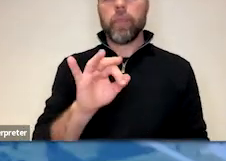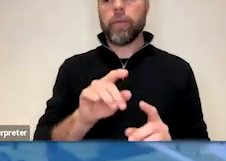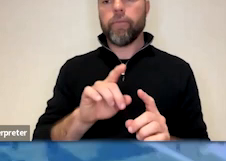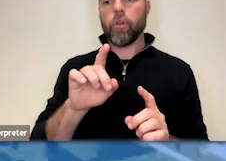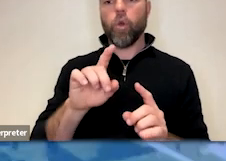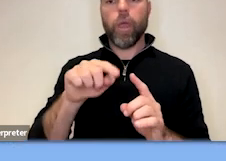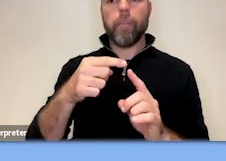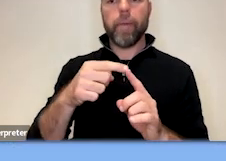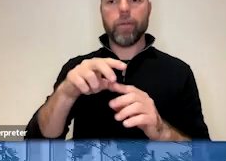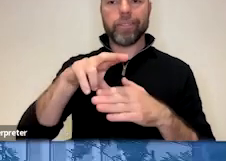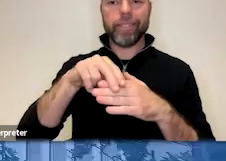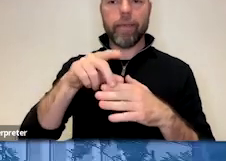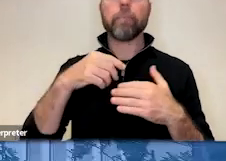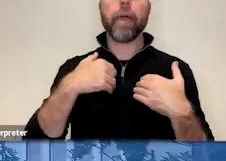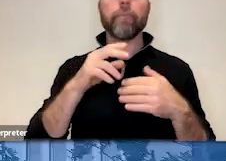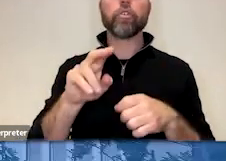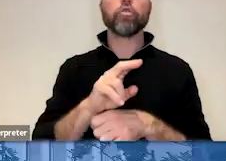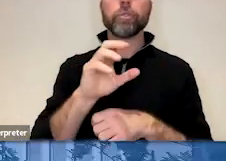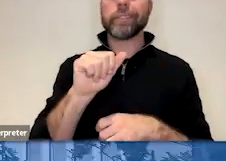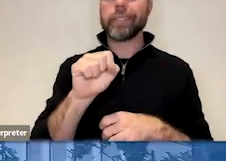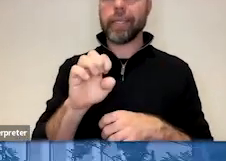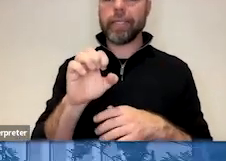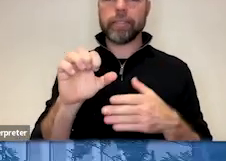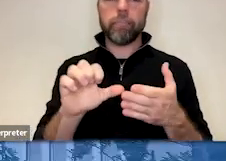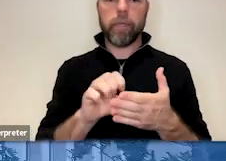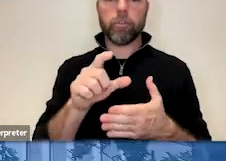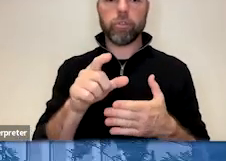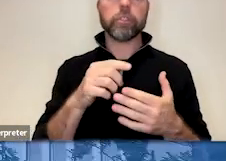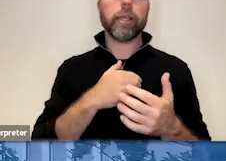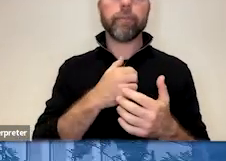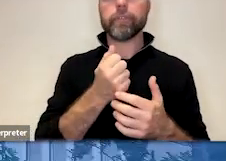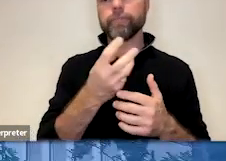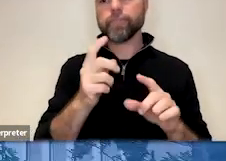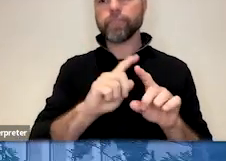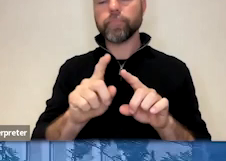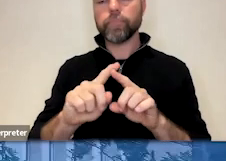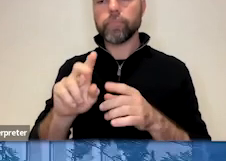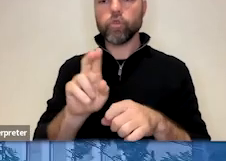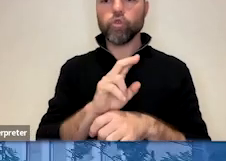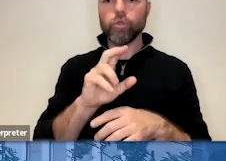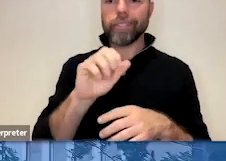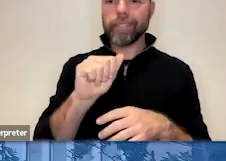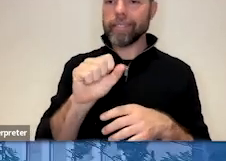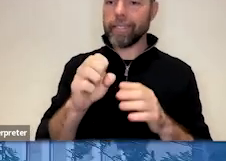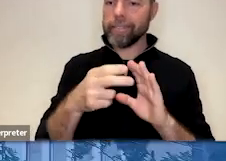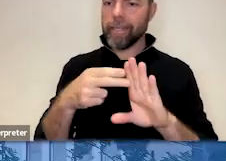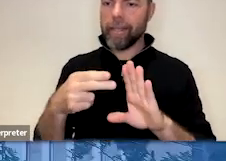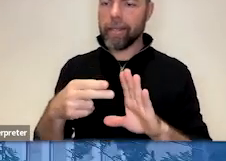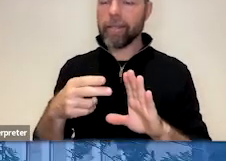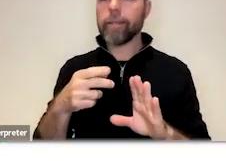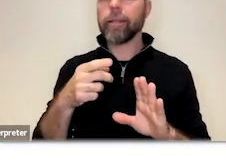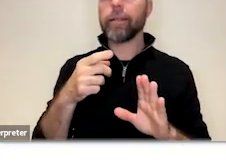tab, I also have a use cases page here, and we've got a couple of different use cases highlighted. We have